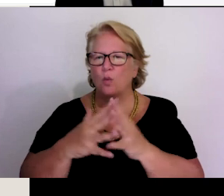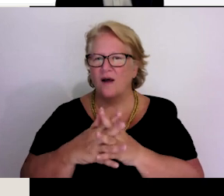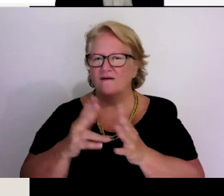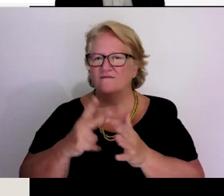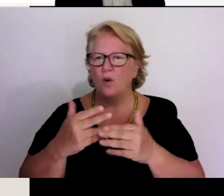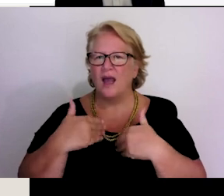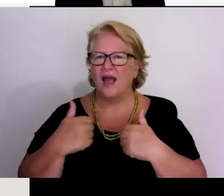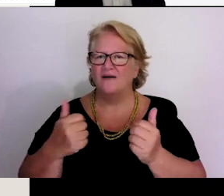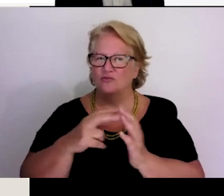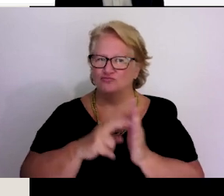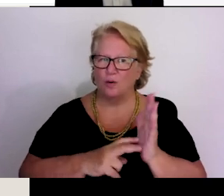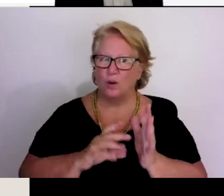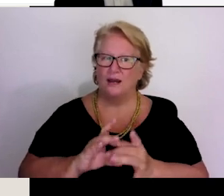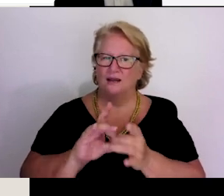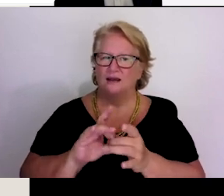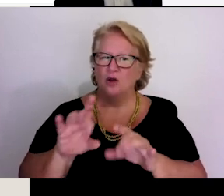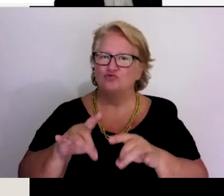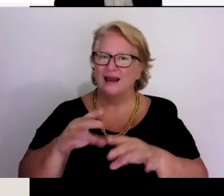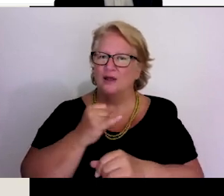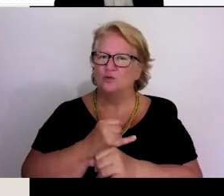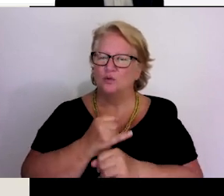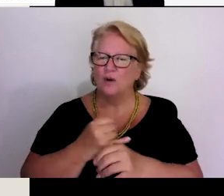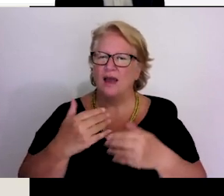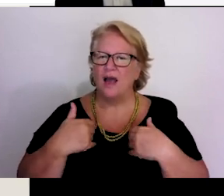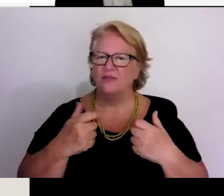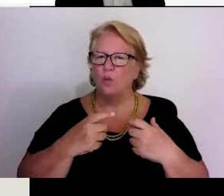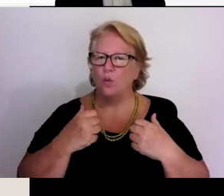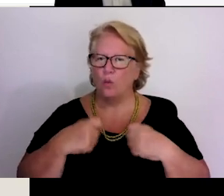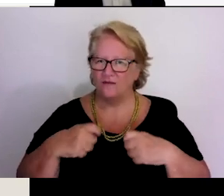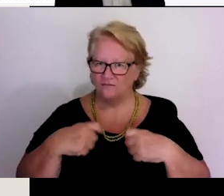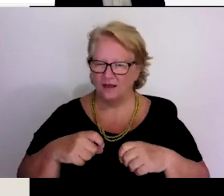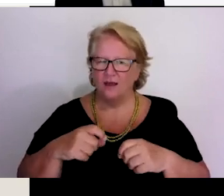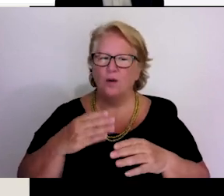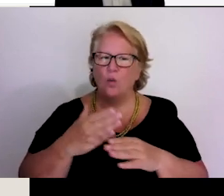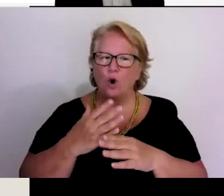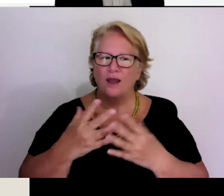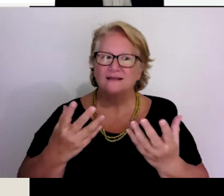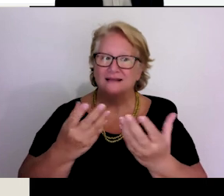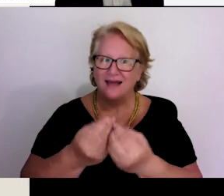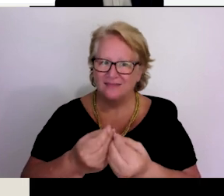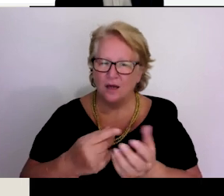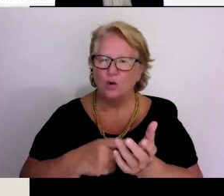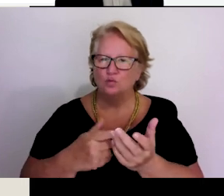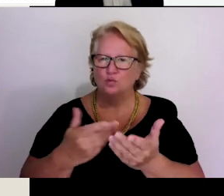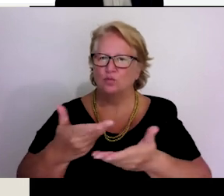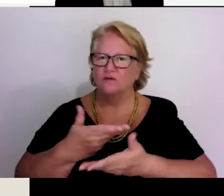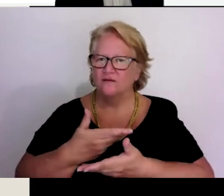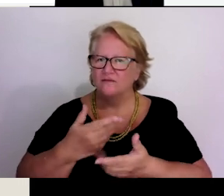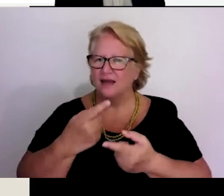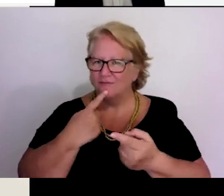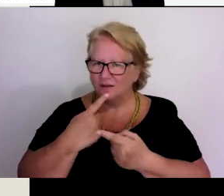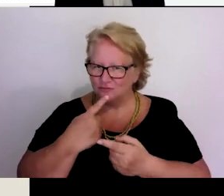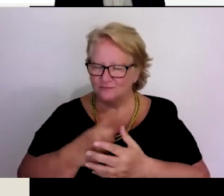Record Linkage, the Australian Institute of Health and Welfare, for all working together to help provide us some data to work